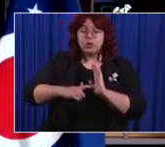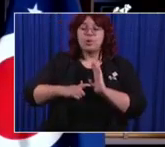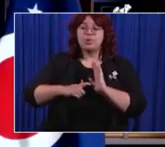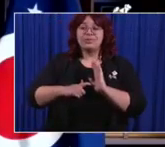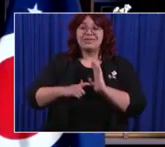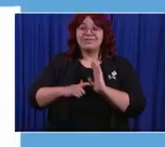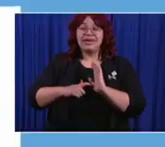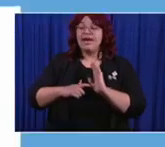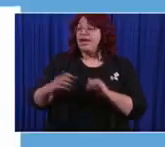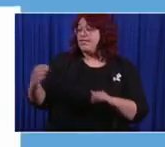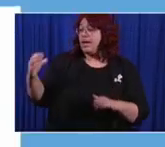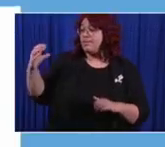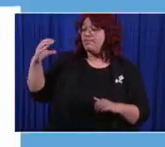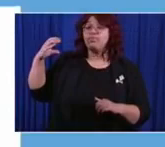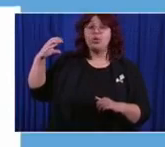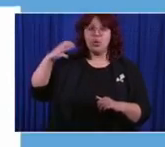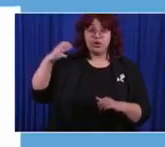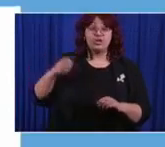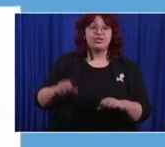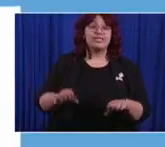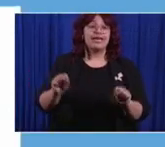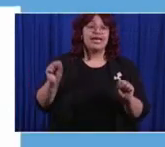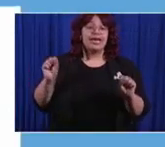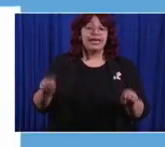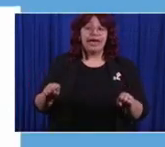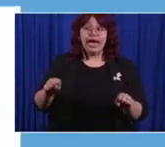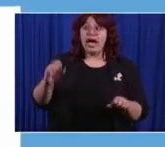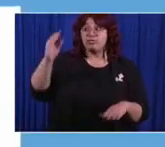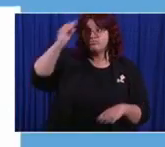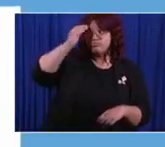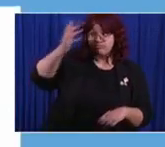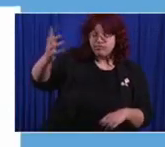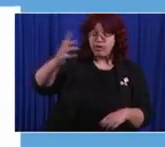which employers can report